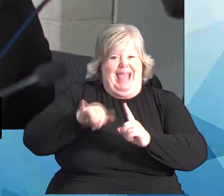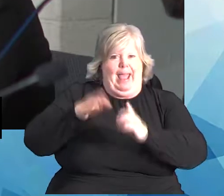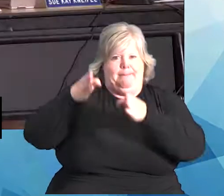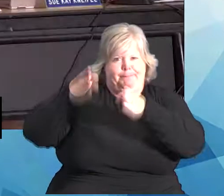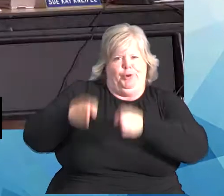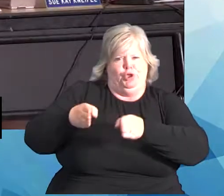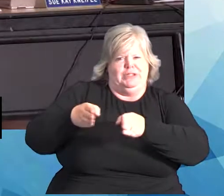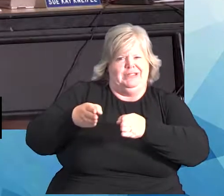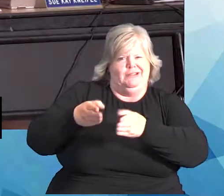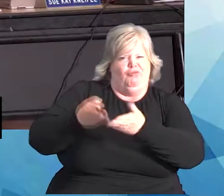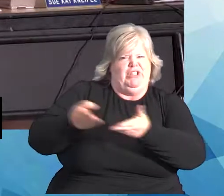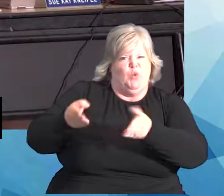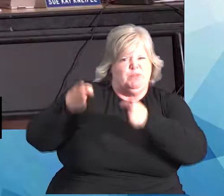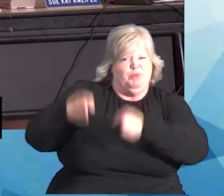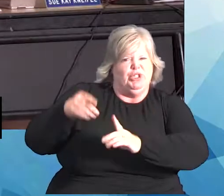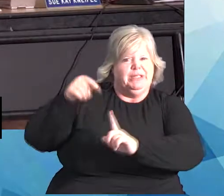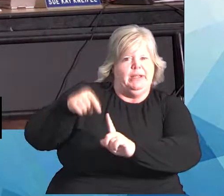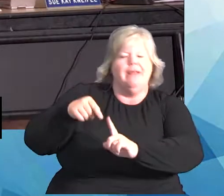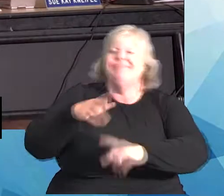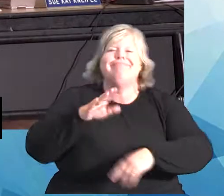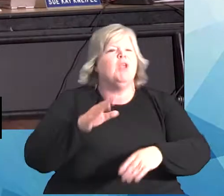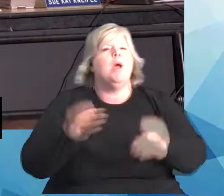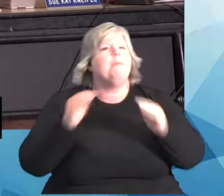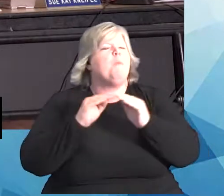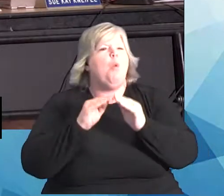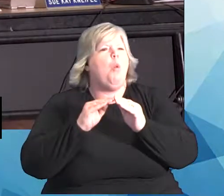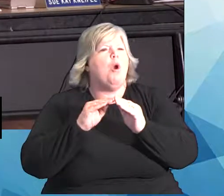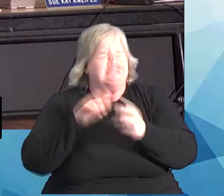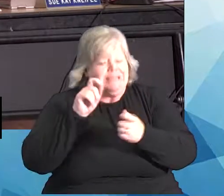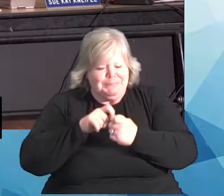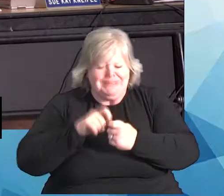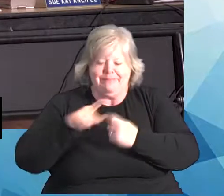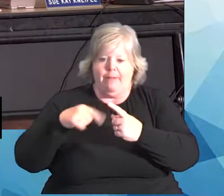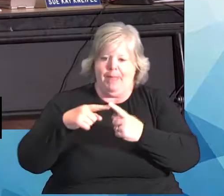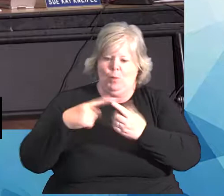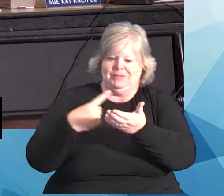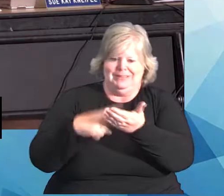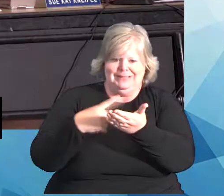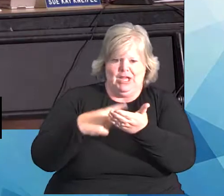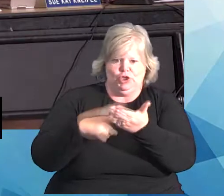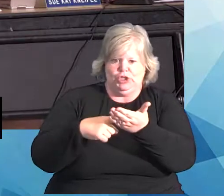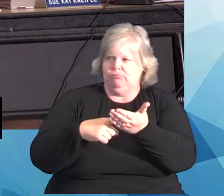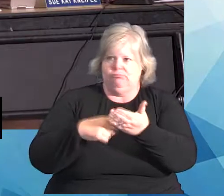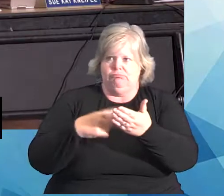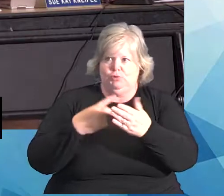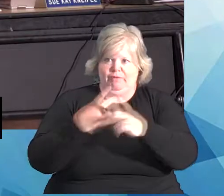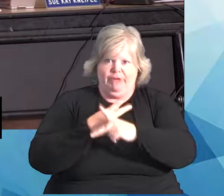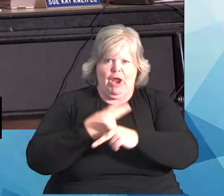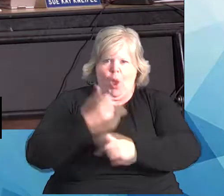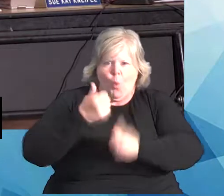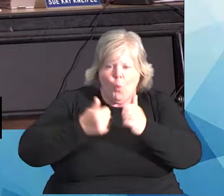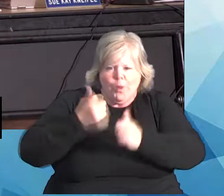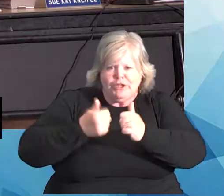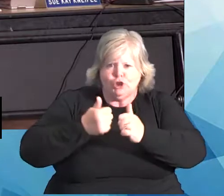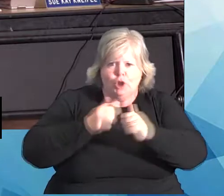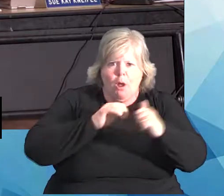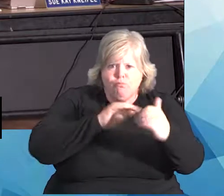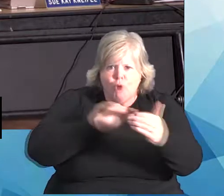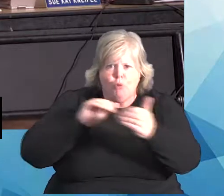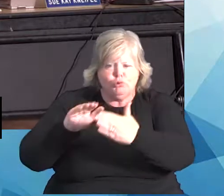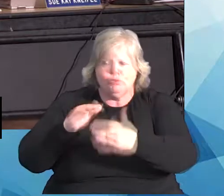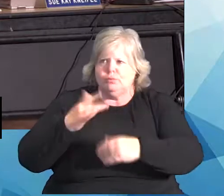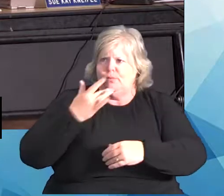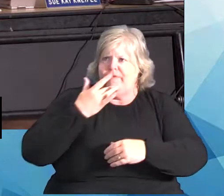Just more specifics, to have a discussion on which avenue we would like to pursue for a long-term